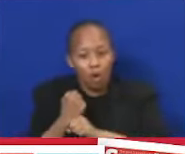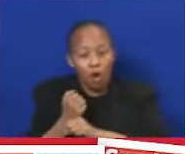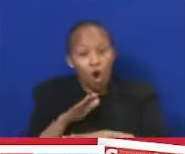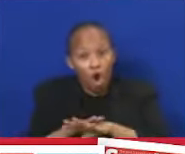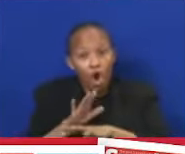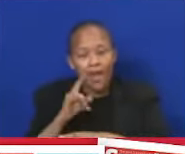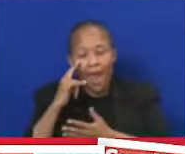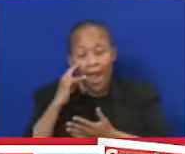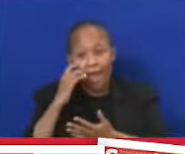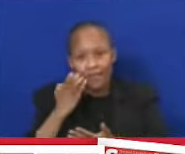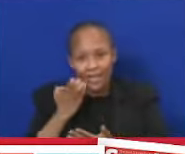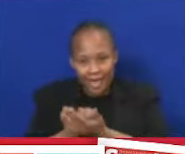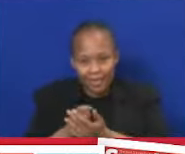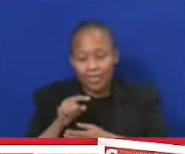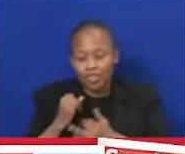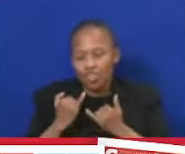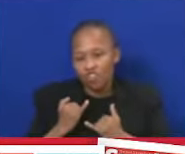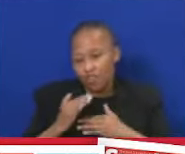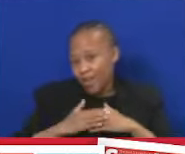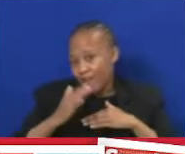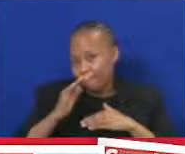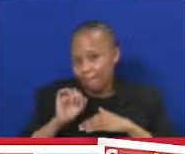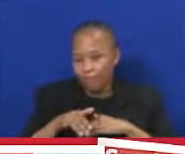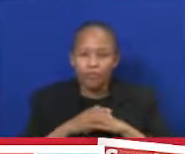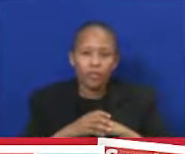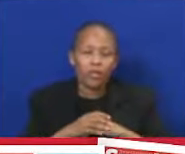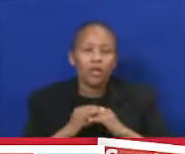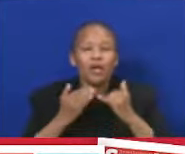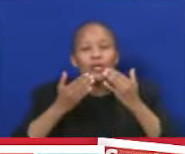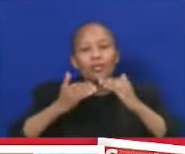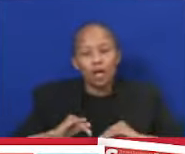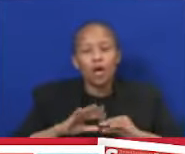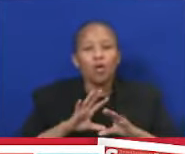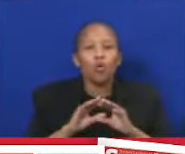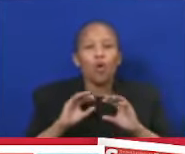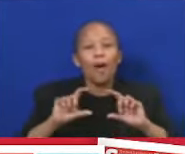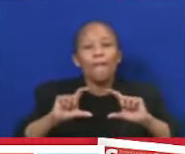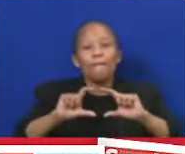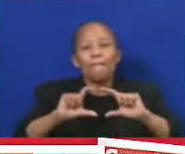turn to the contents of paragraph 4.